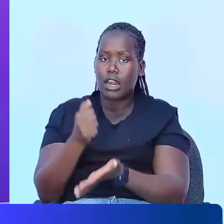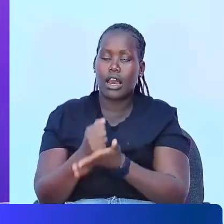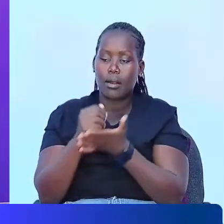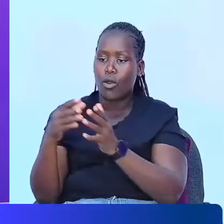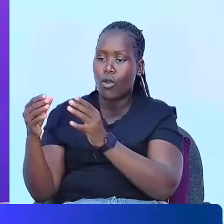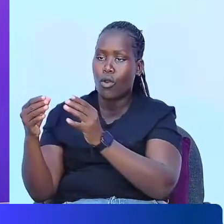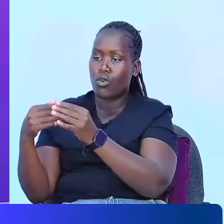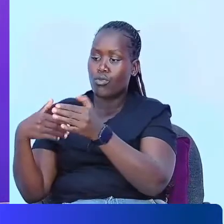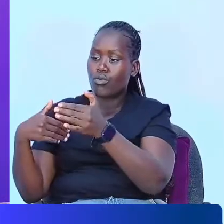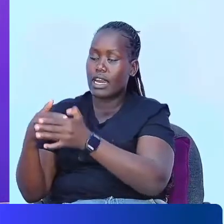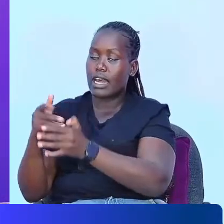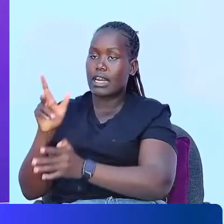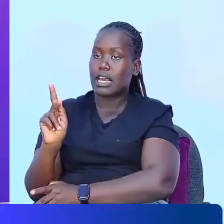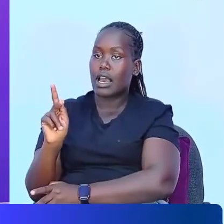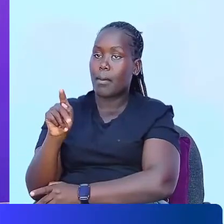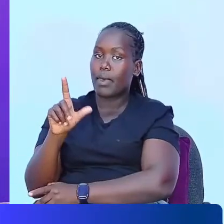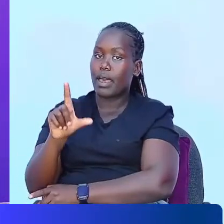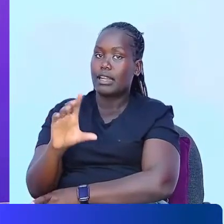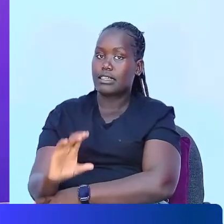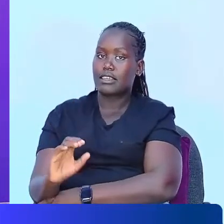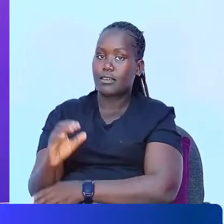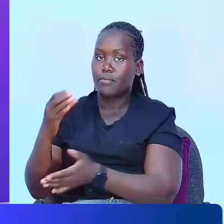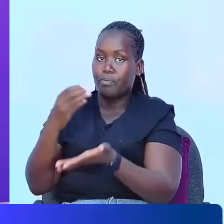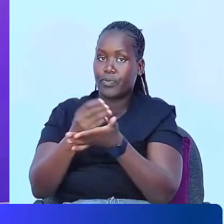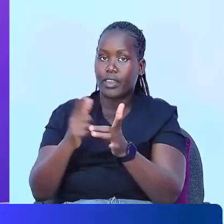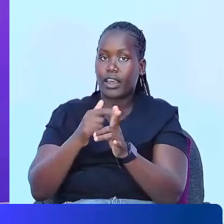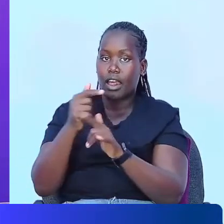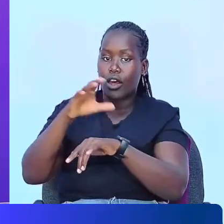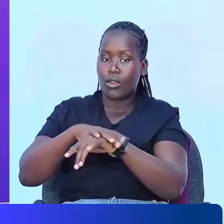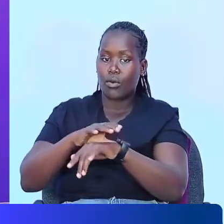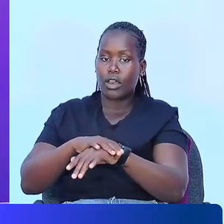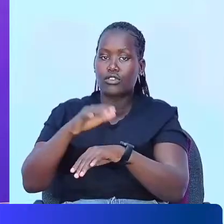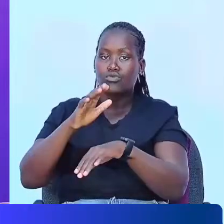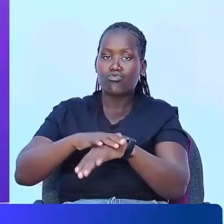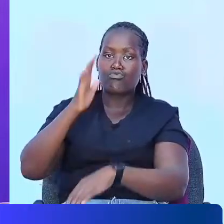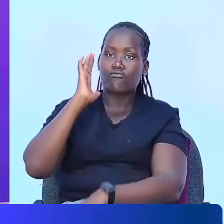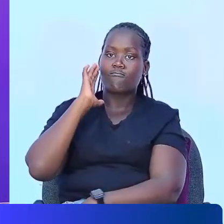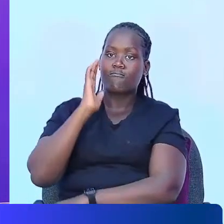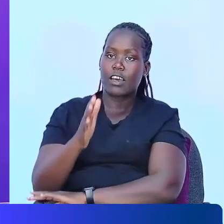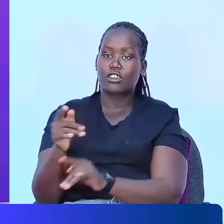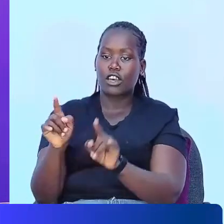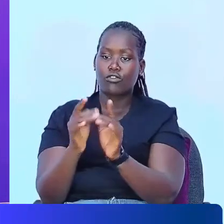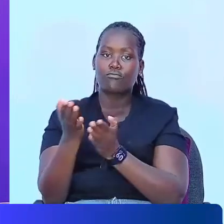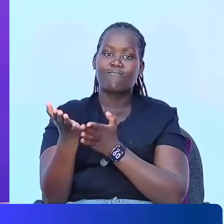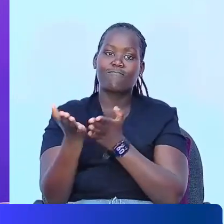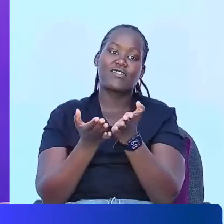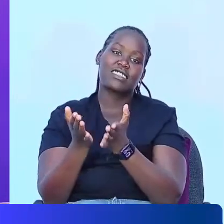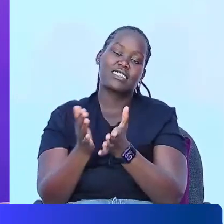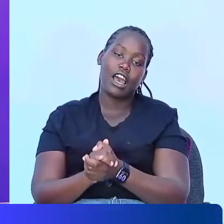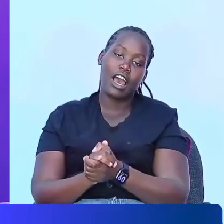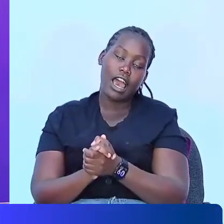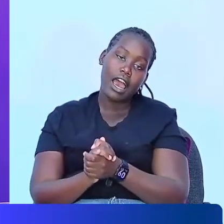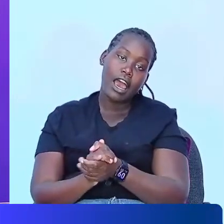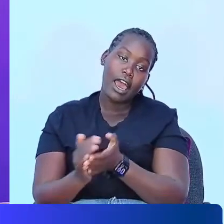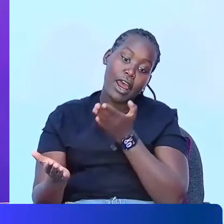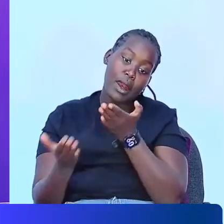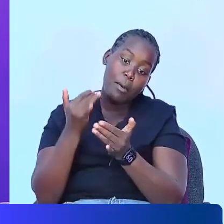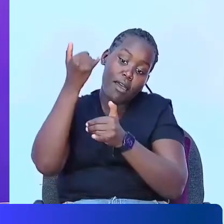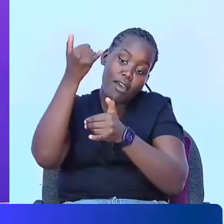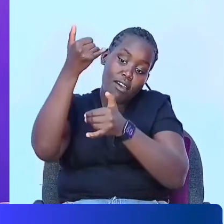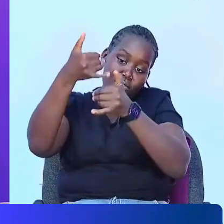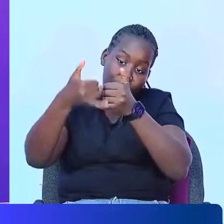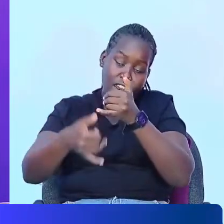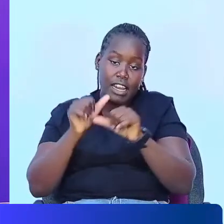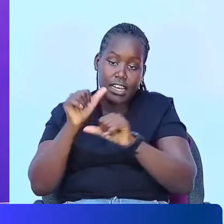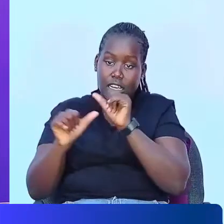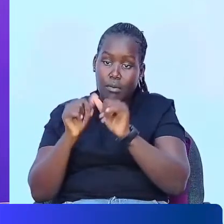office. And you will get really good direction and good help. And maybe finally is,